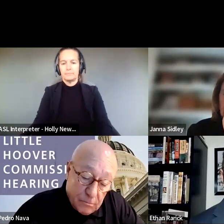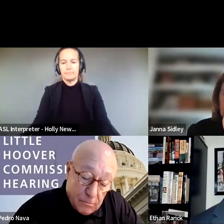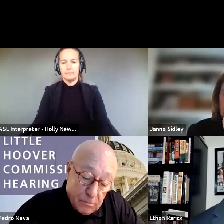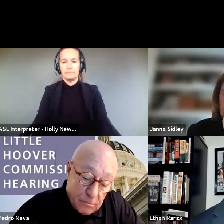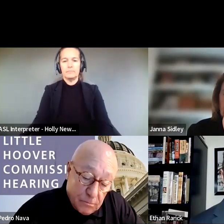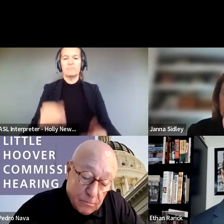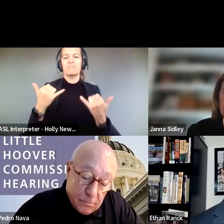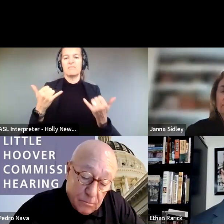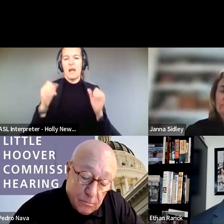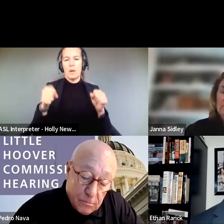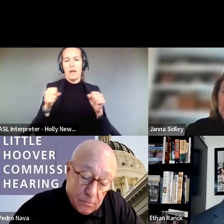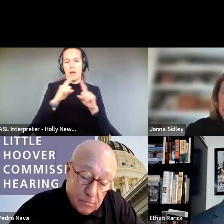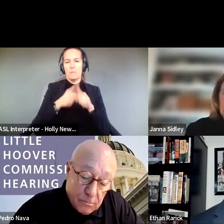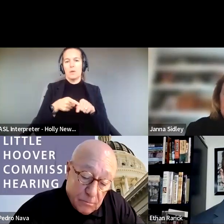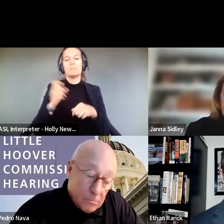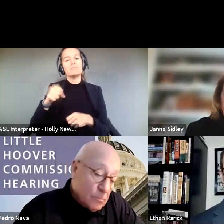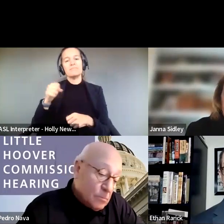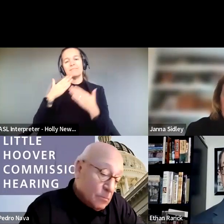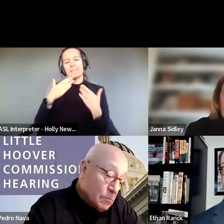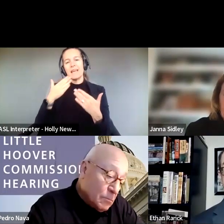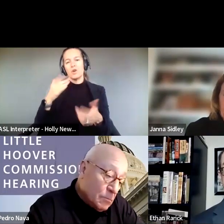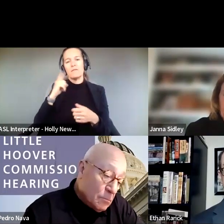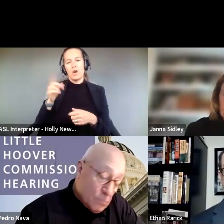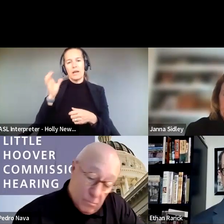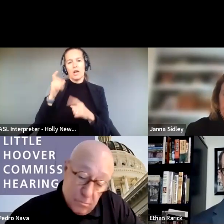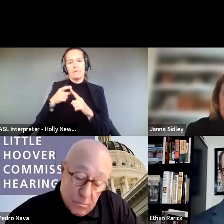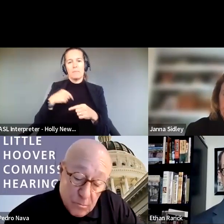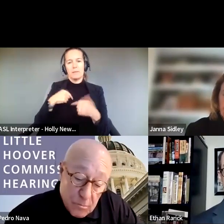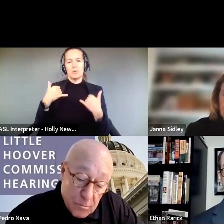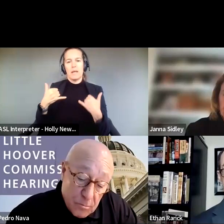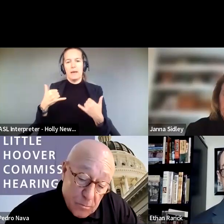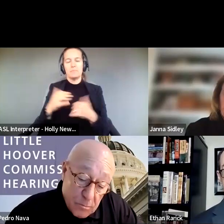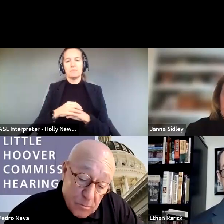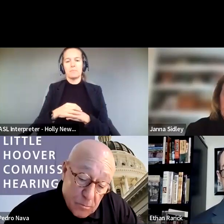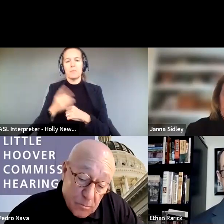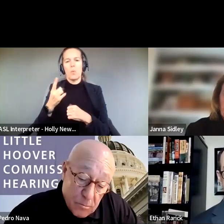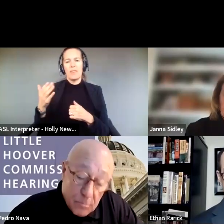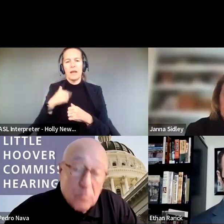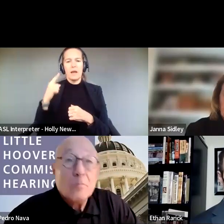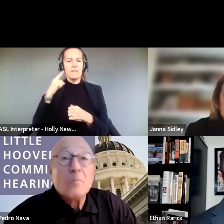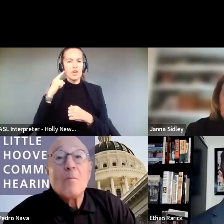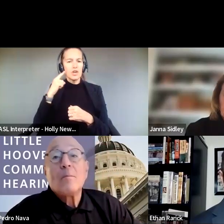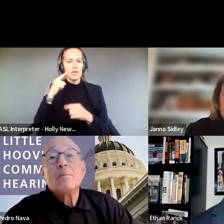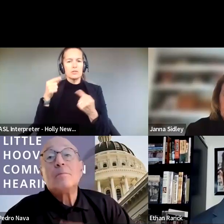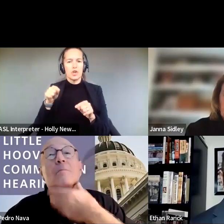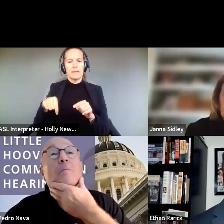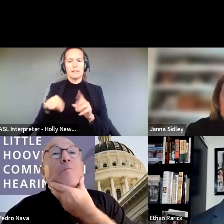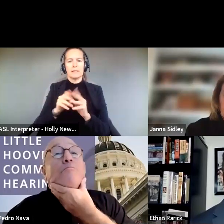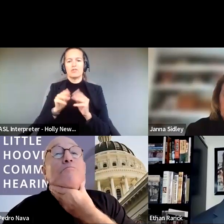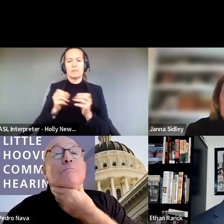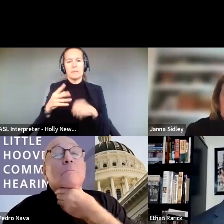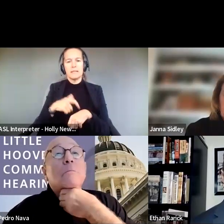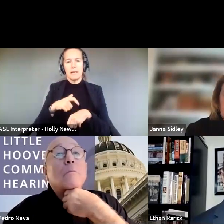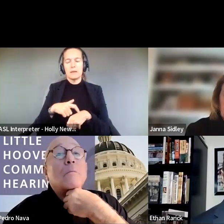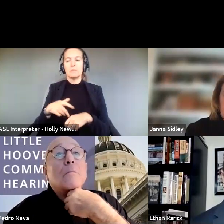yourself. Yes, thank you for hearing from me today. One of the things I've heard in a lot of these sessions was, the